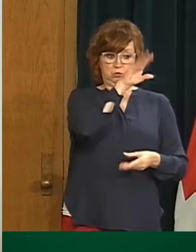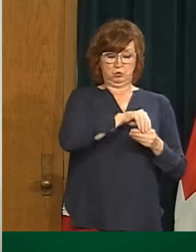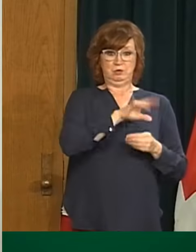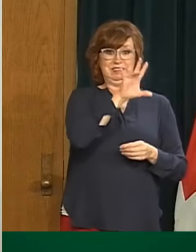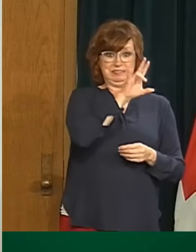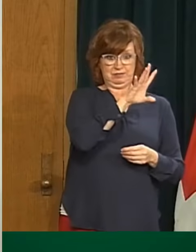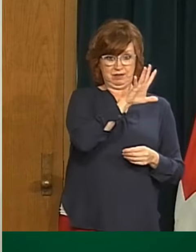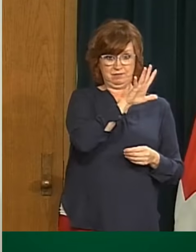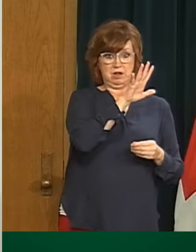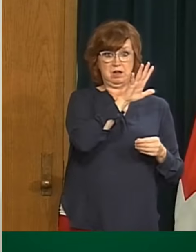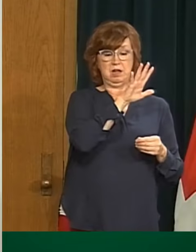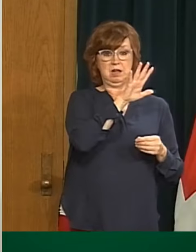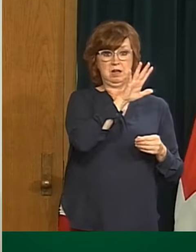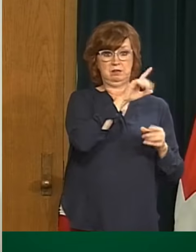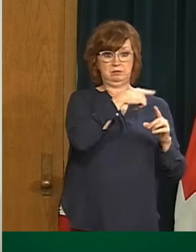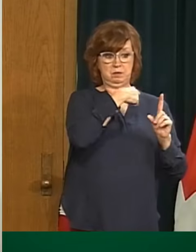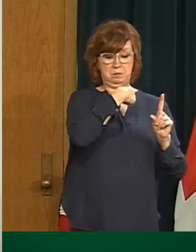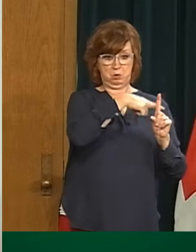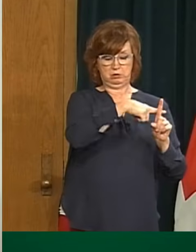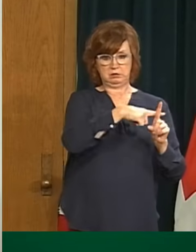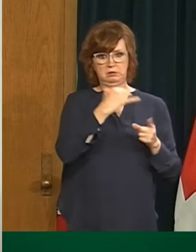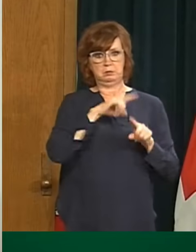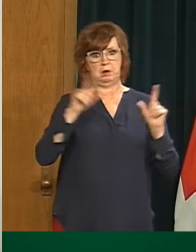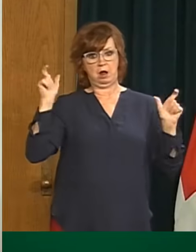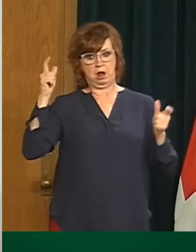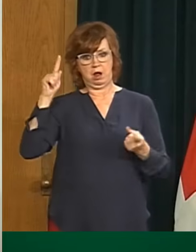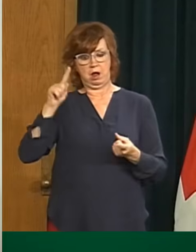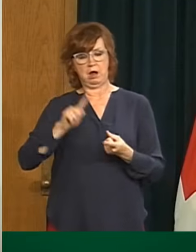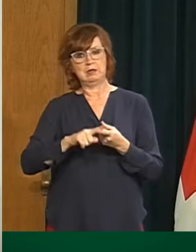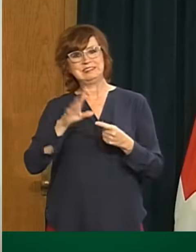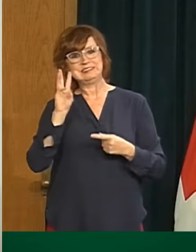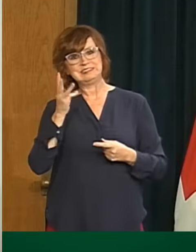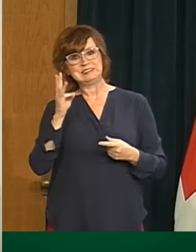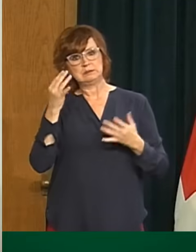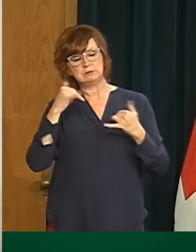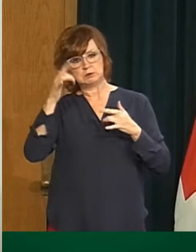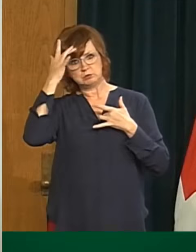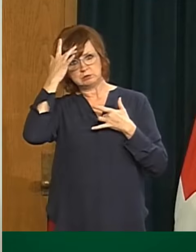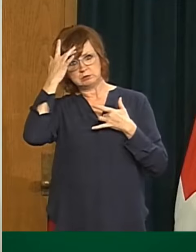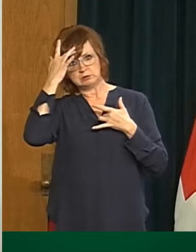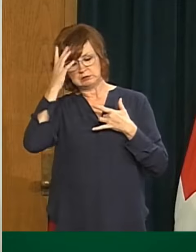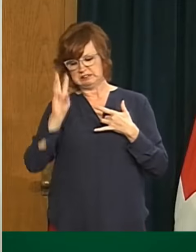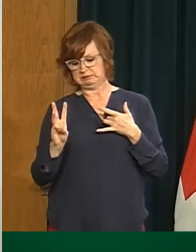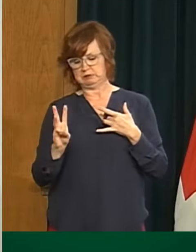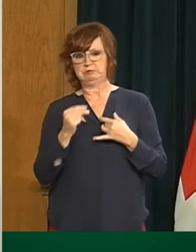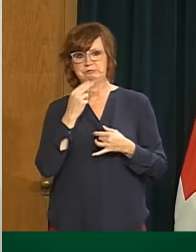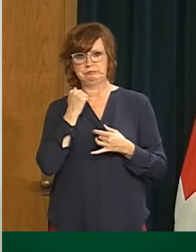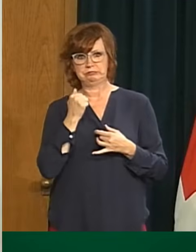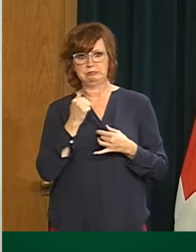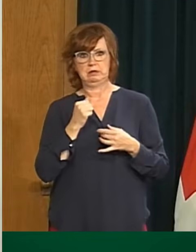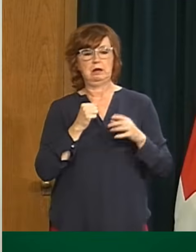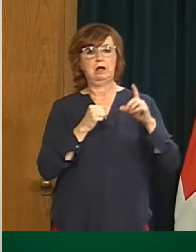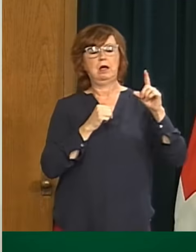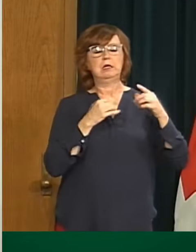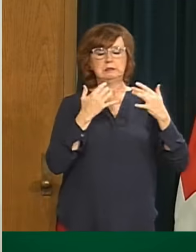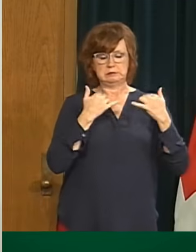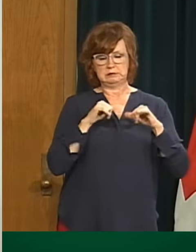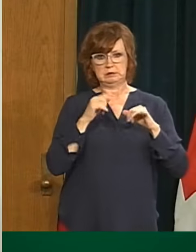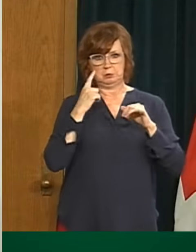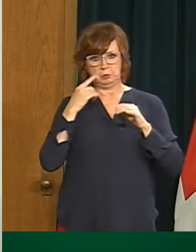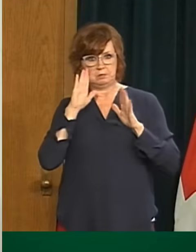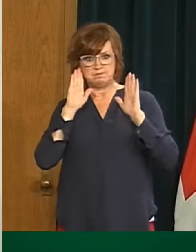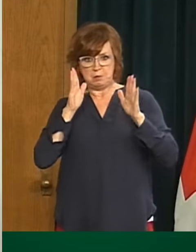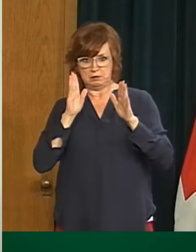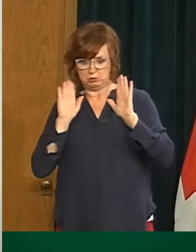understand that, there's quite a lot of concern, obviously, in the Loche and a lot of supports to control the outbreak. Overall concern in